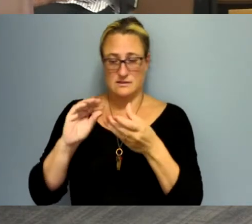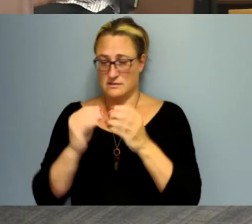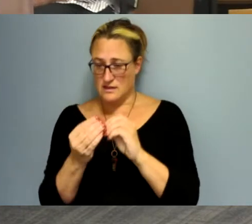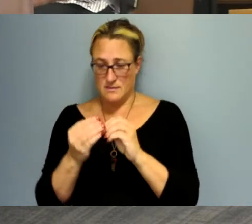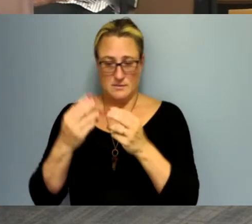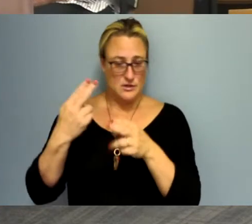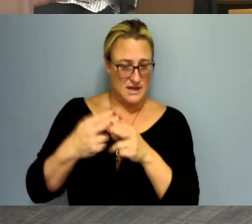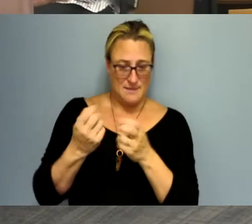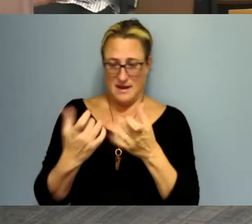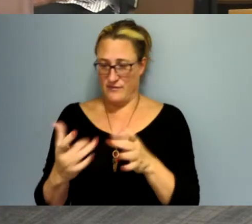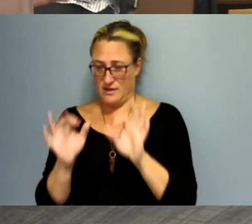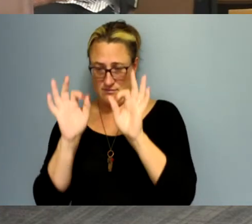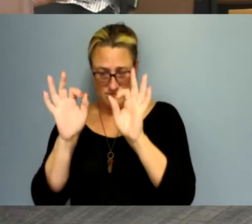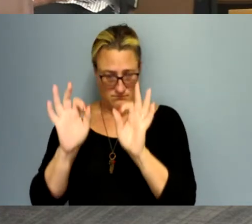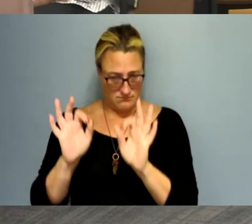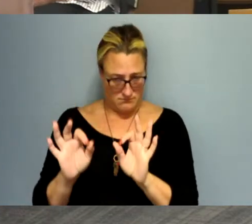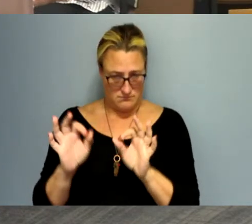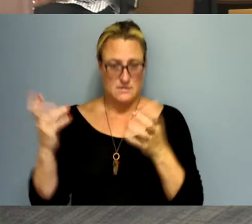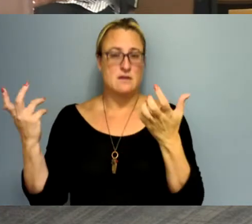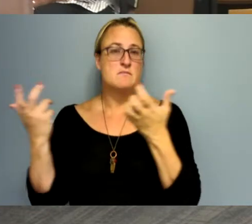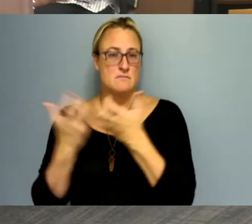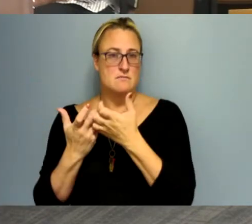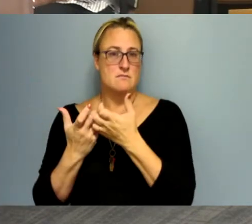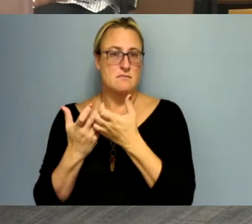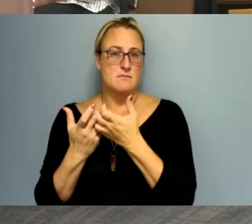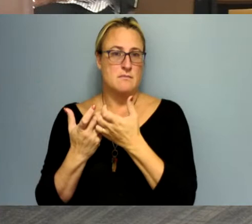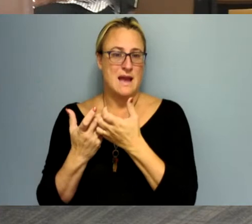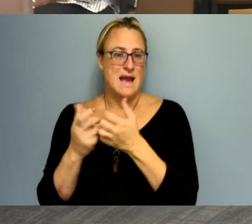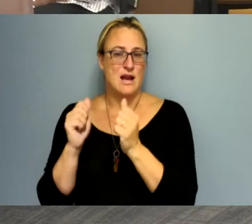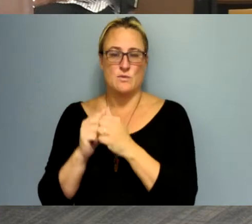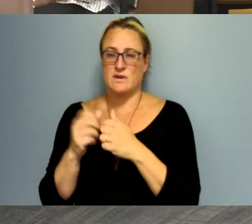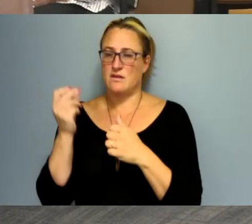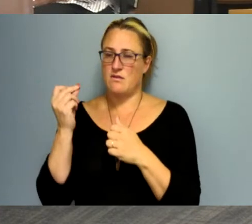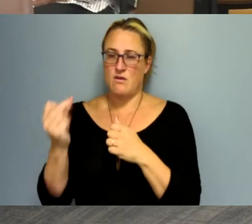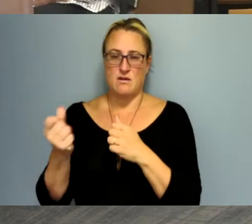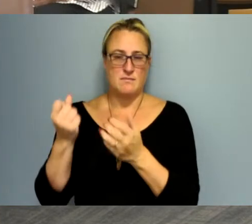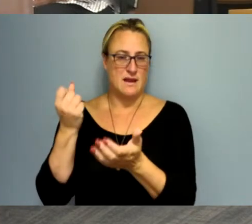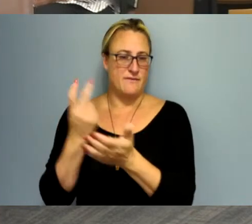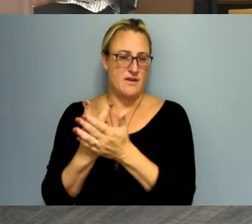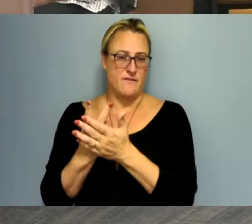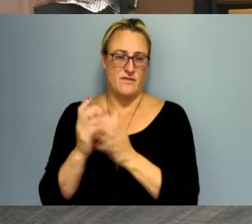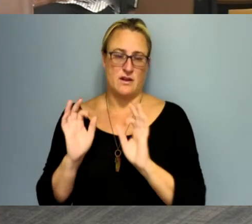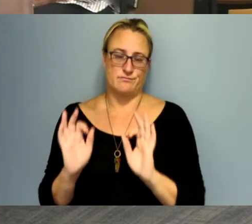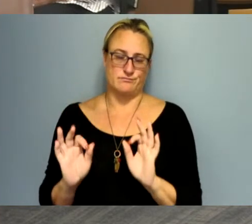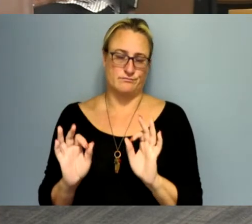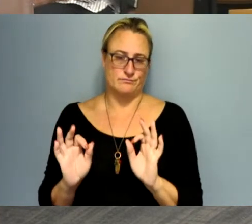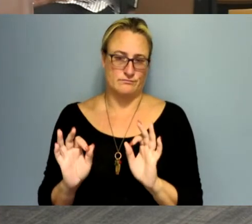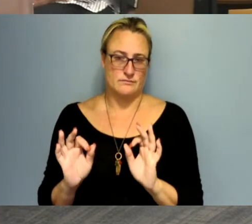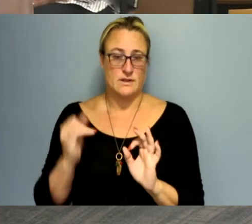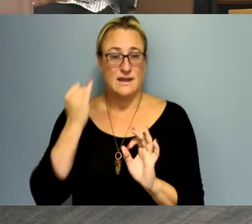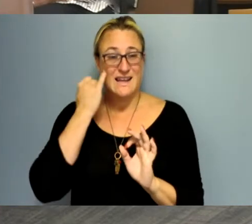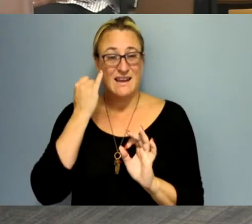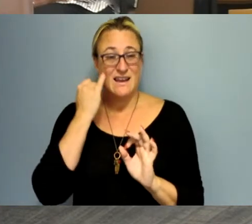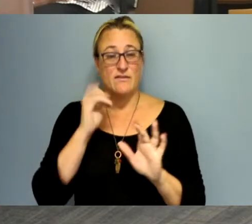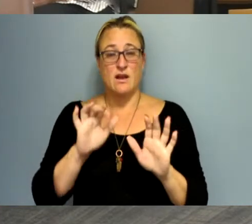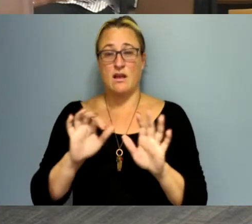driver's license, it'll match up to and automatically get verified. If there's any variation from that, say if I put in Tom